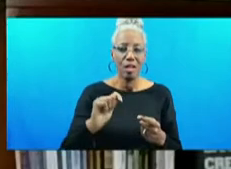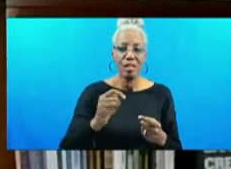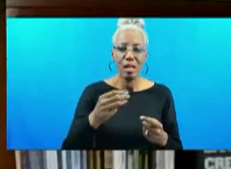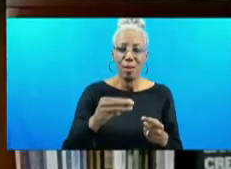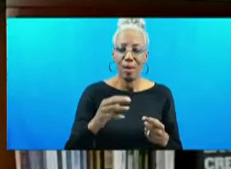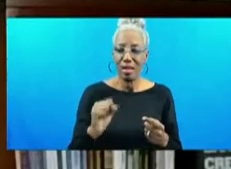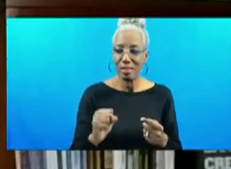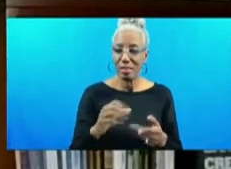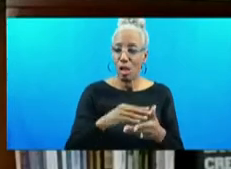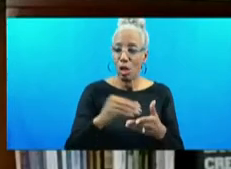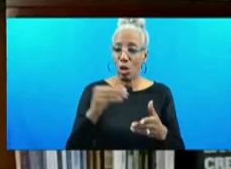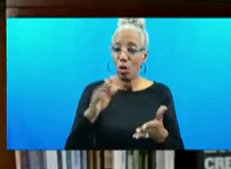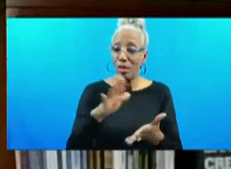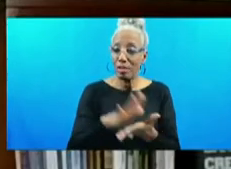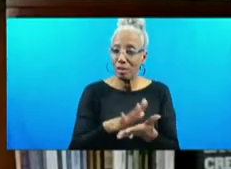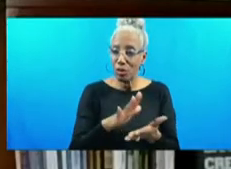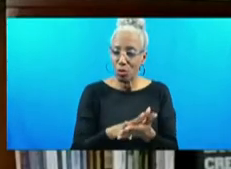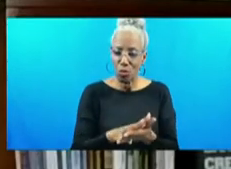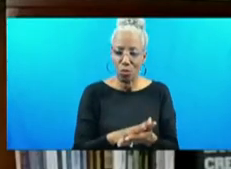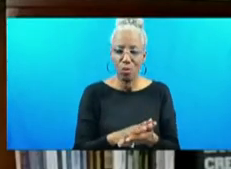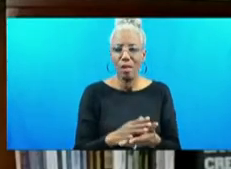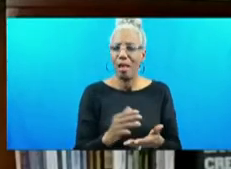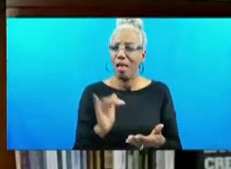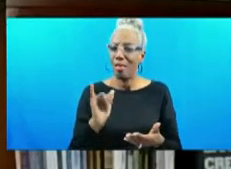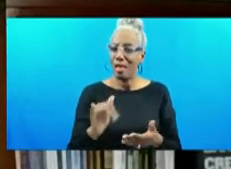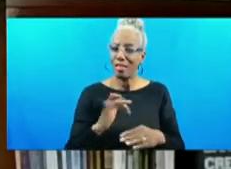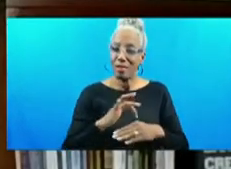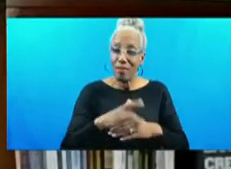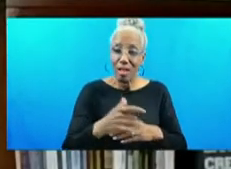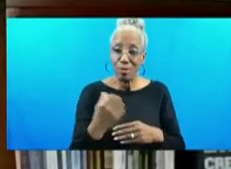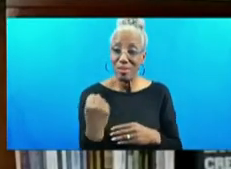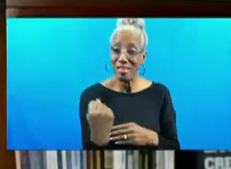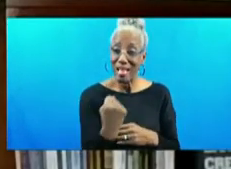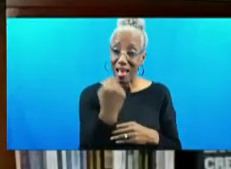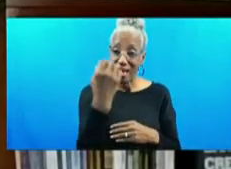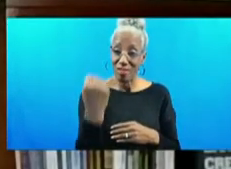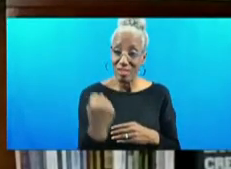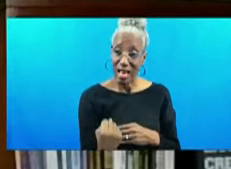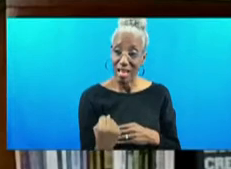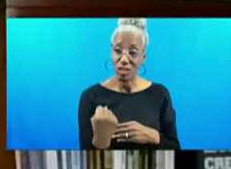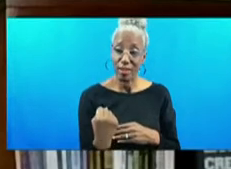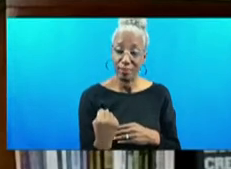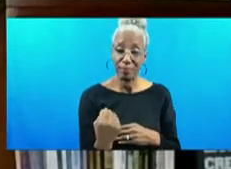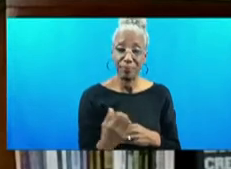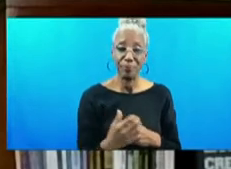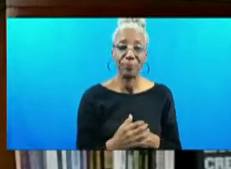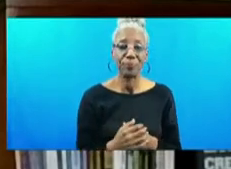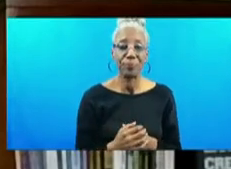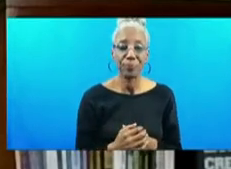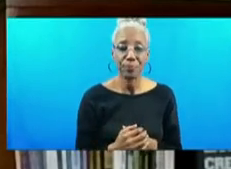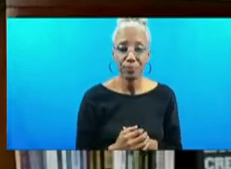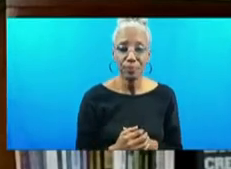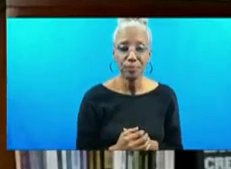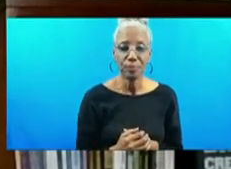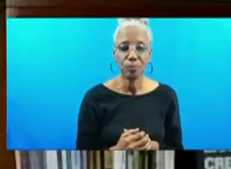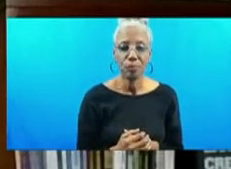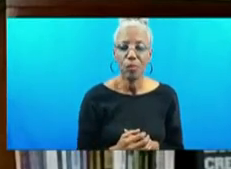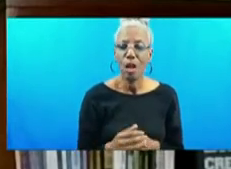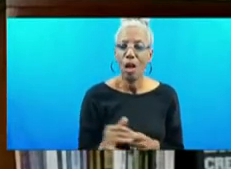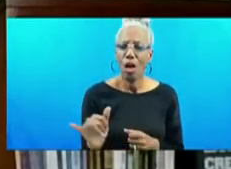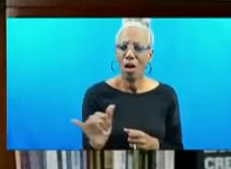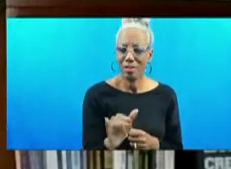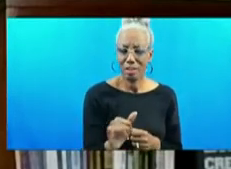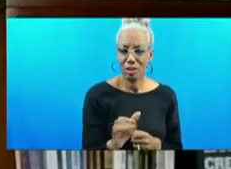just a host of things. The final thing I'll say, Lisa, is in addition to the data referenced in that ERS question, the data show that